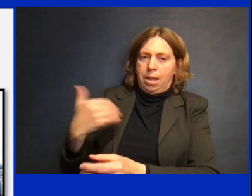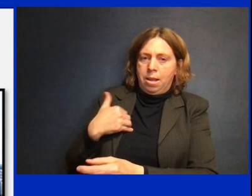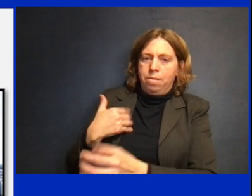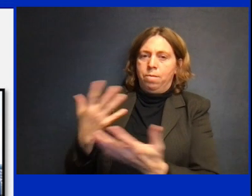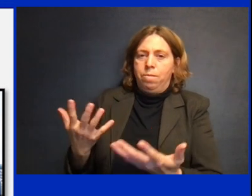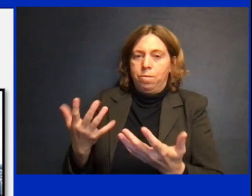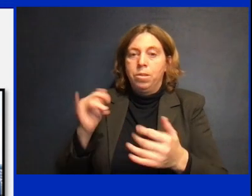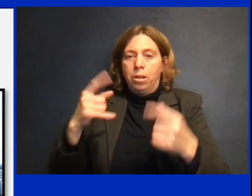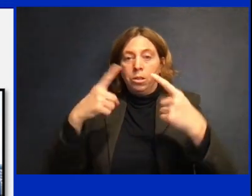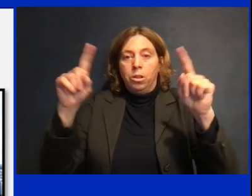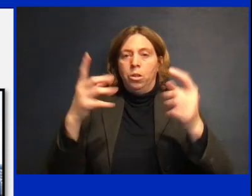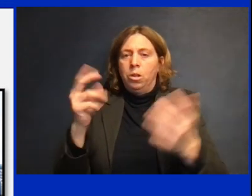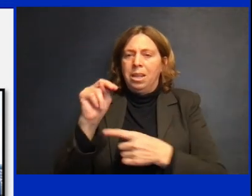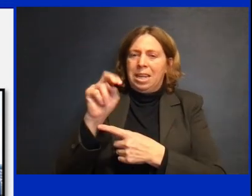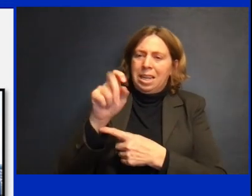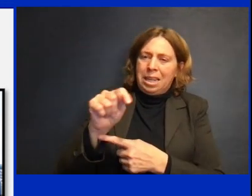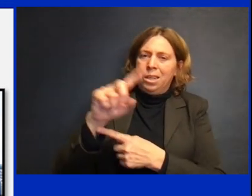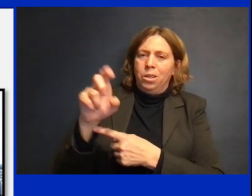profile.